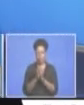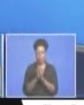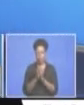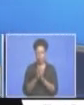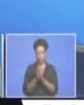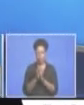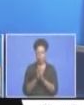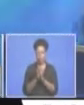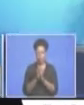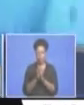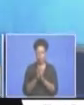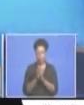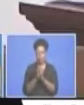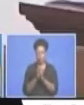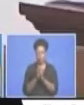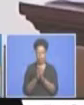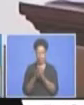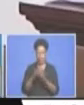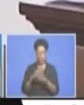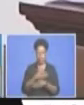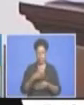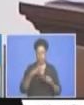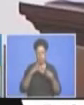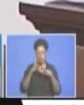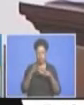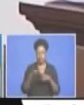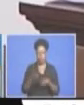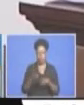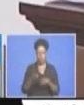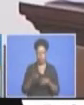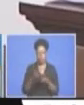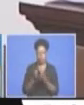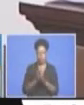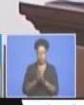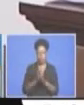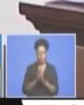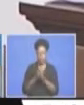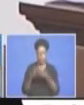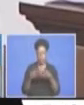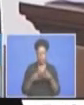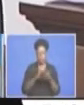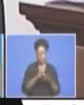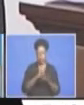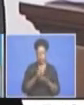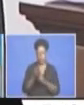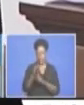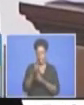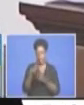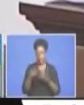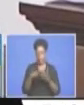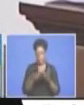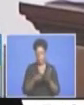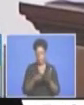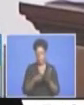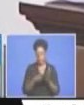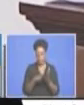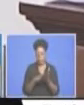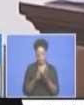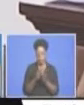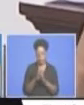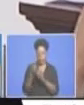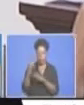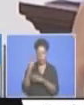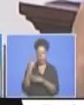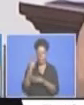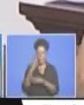House of Assembly. I am pleased to report that along with the Director of Sports and the country's representative, Pauline Davis-Thompson, to